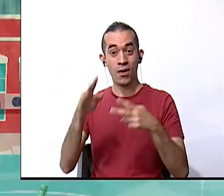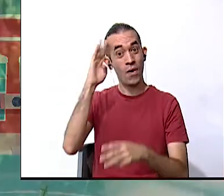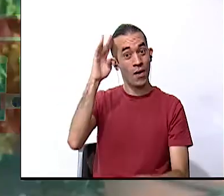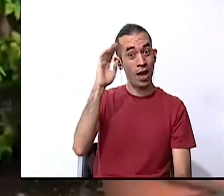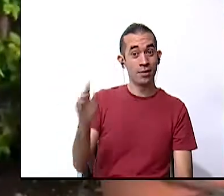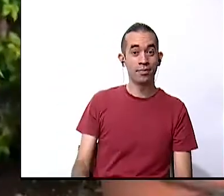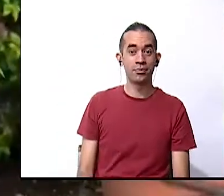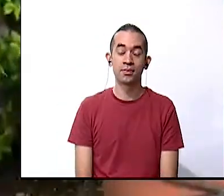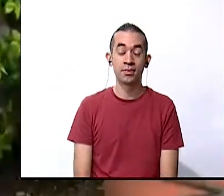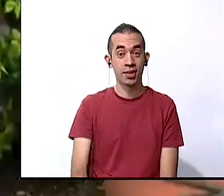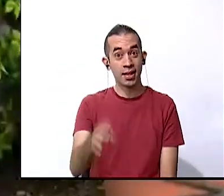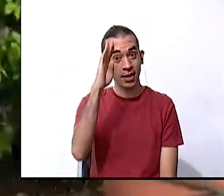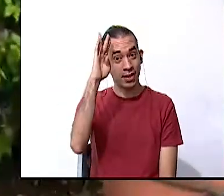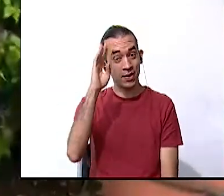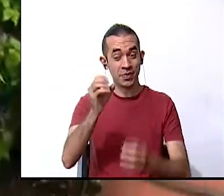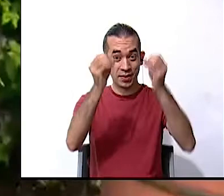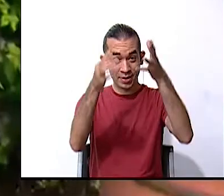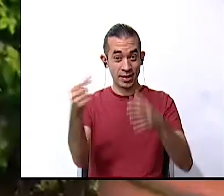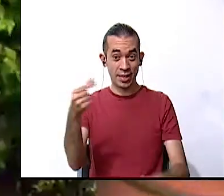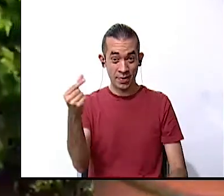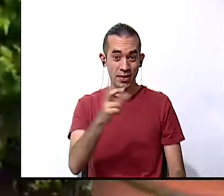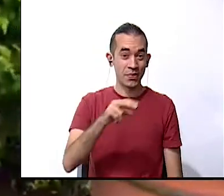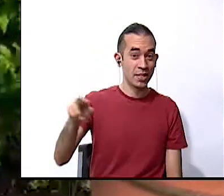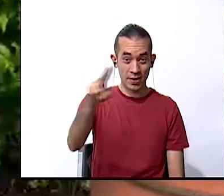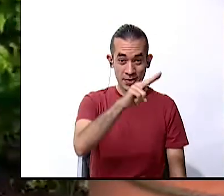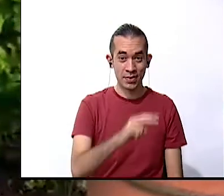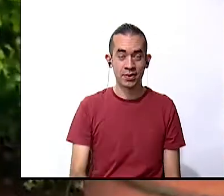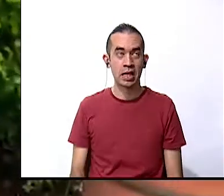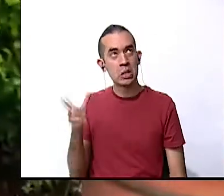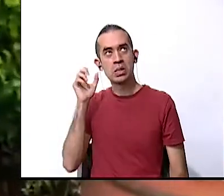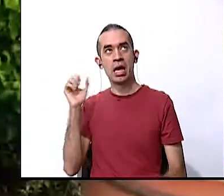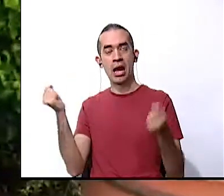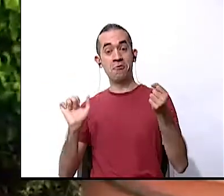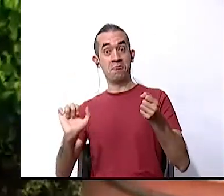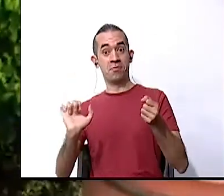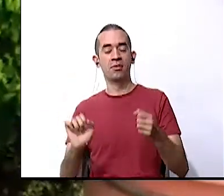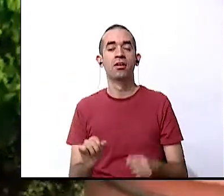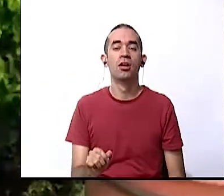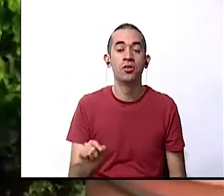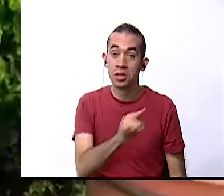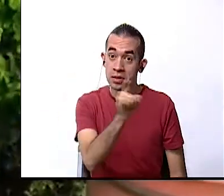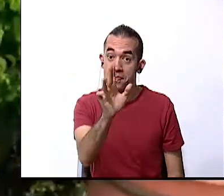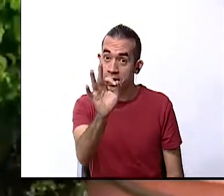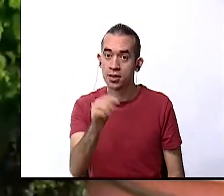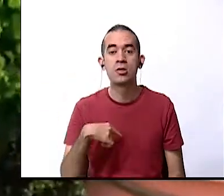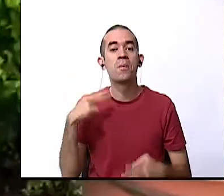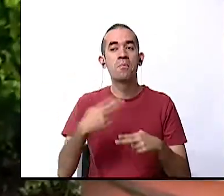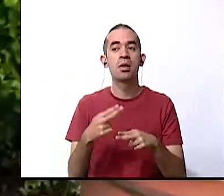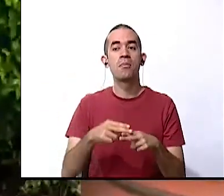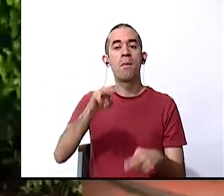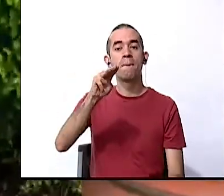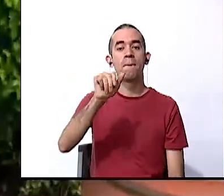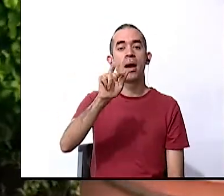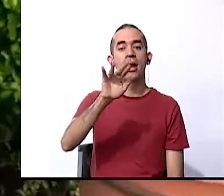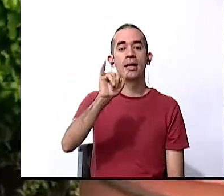Nathan. Hello, teacher Greivin and classmates. How do you do? I am María Celeste Picado